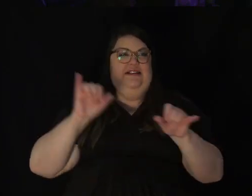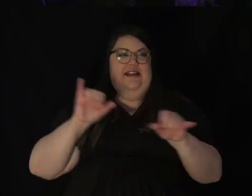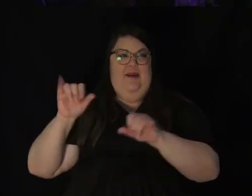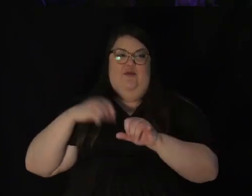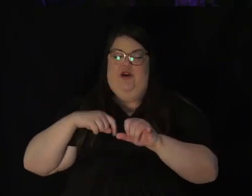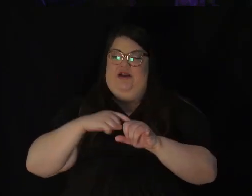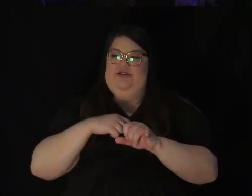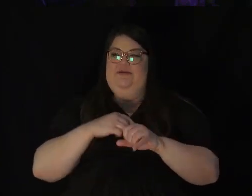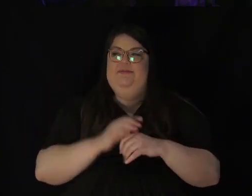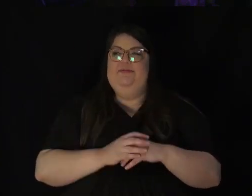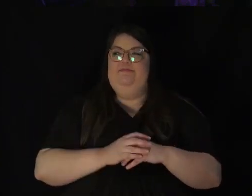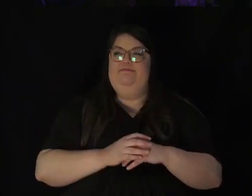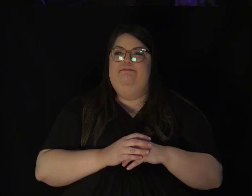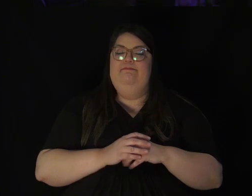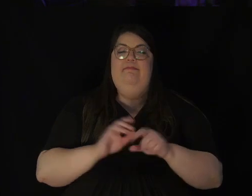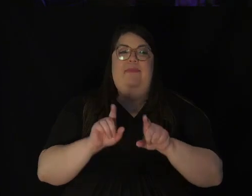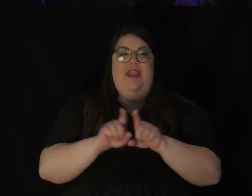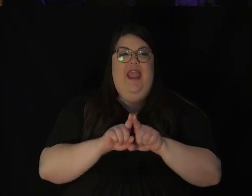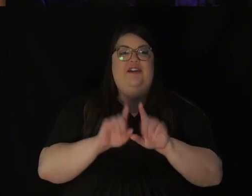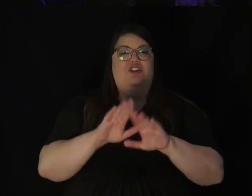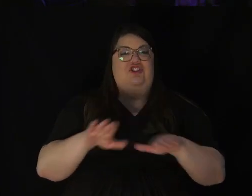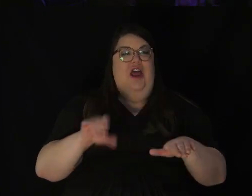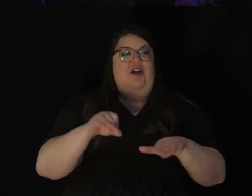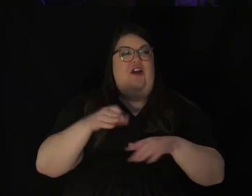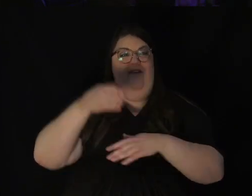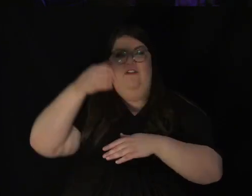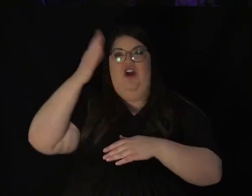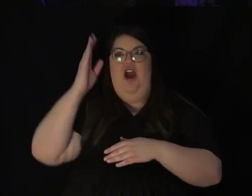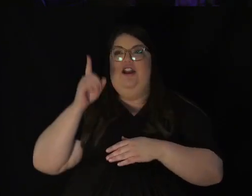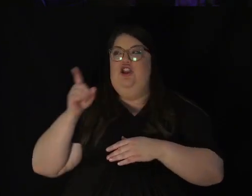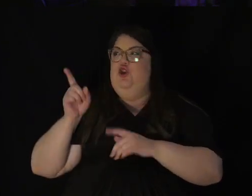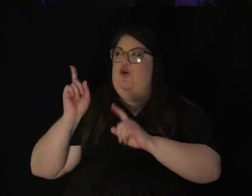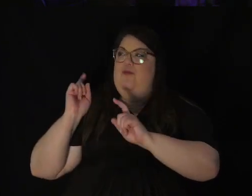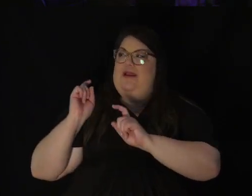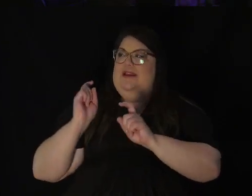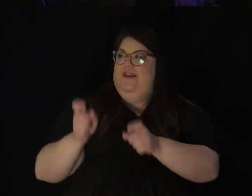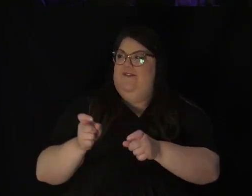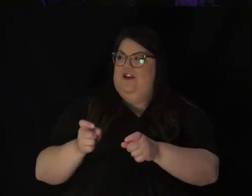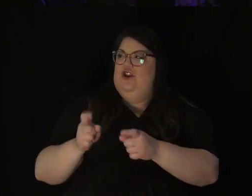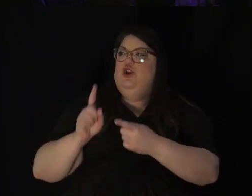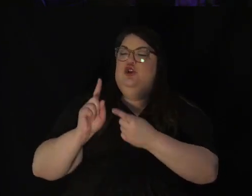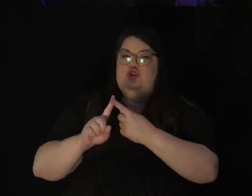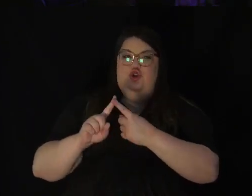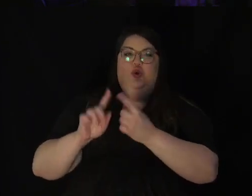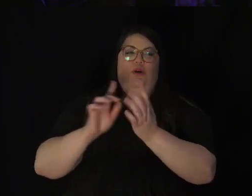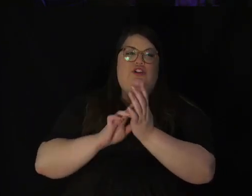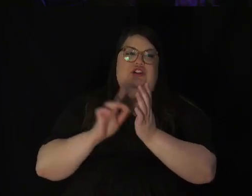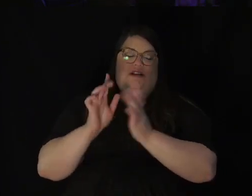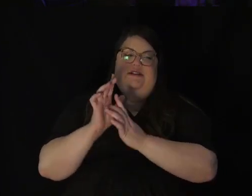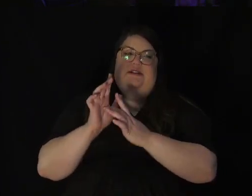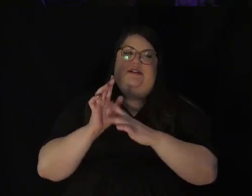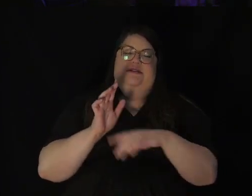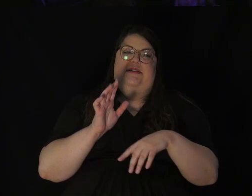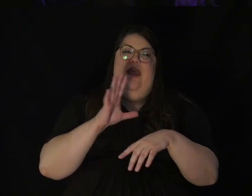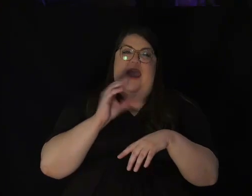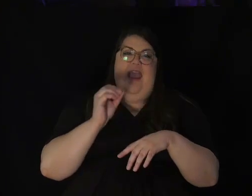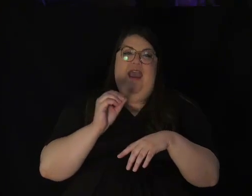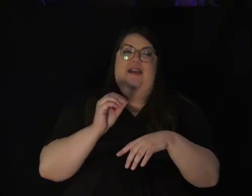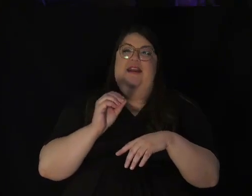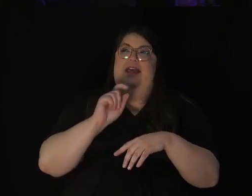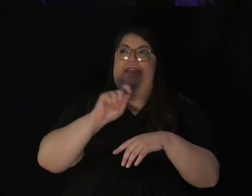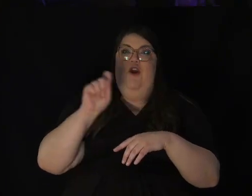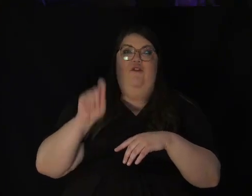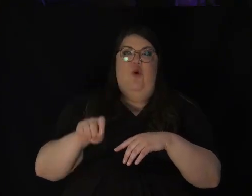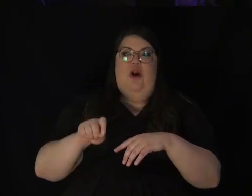us. As a child of God, you have been given to Jesus, and